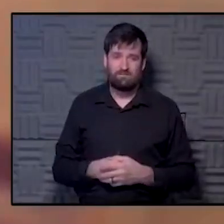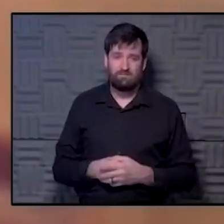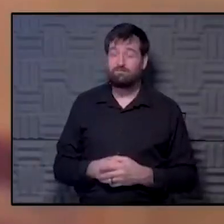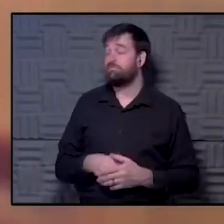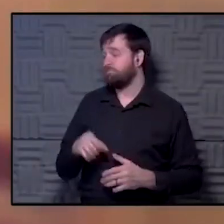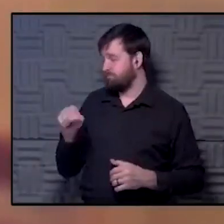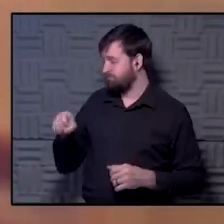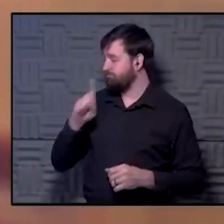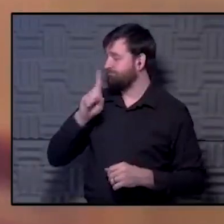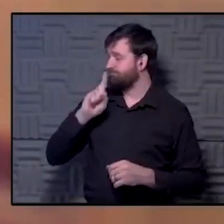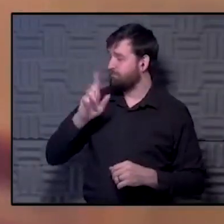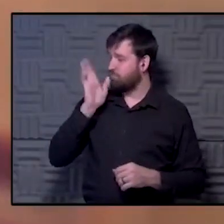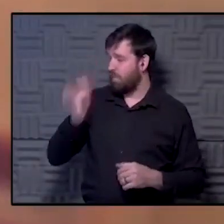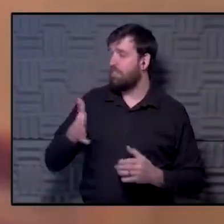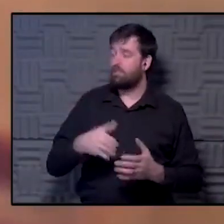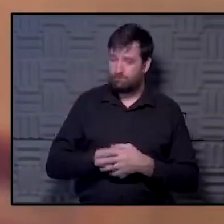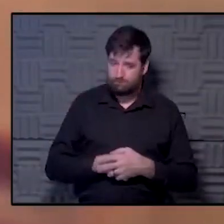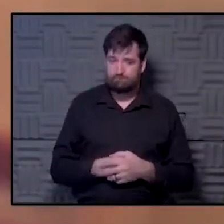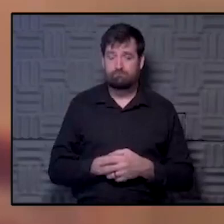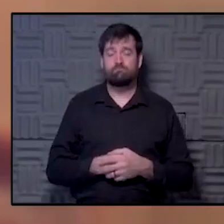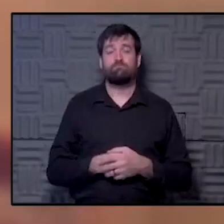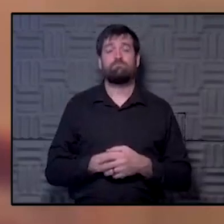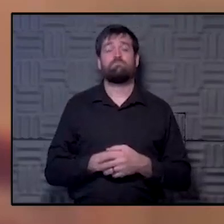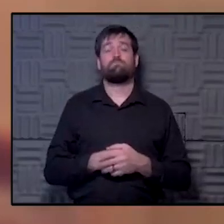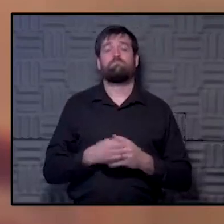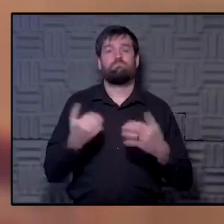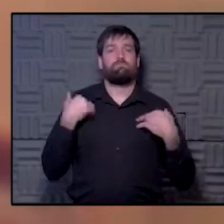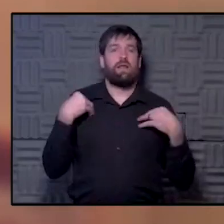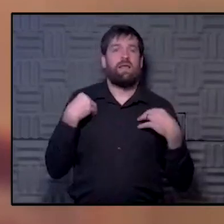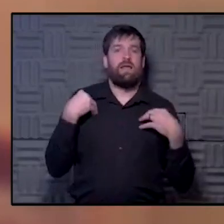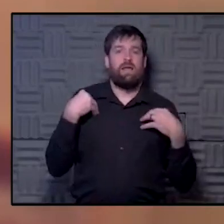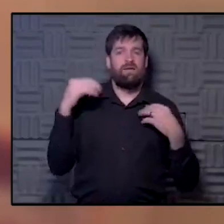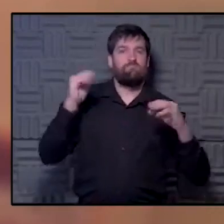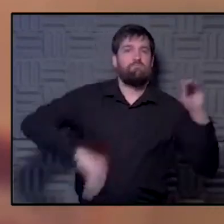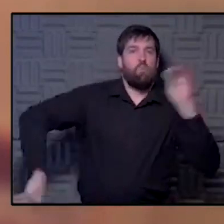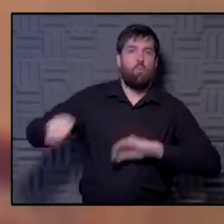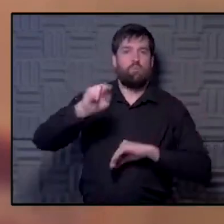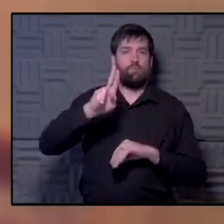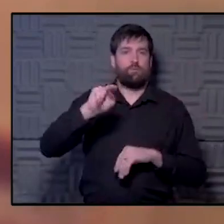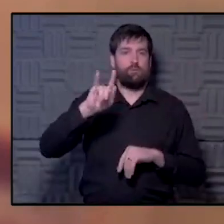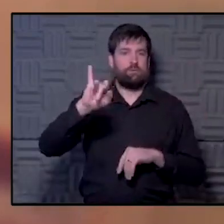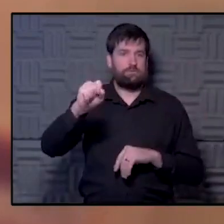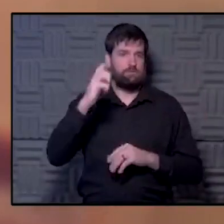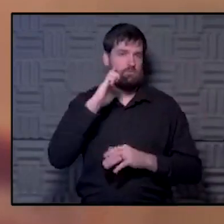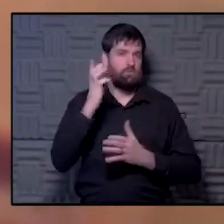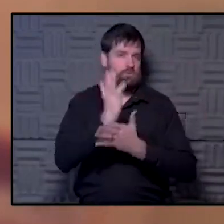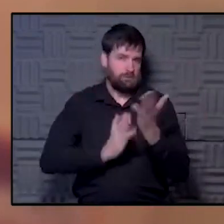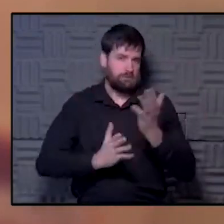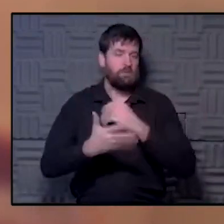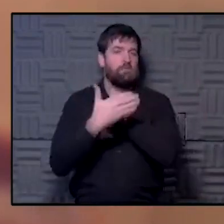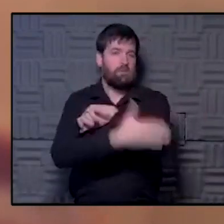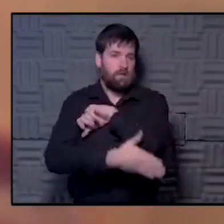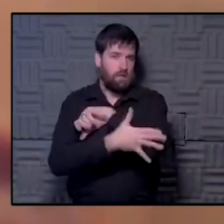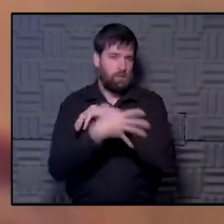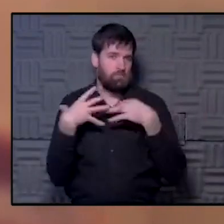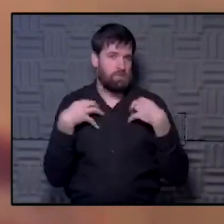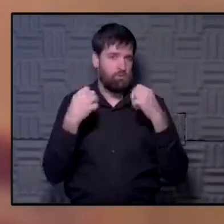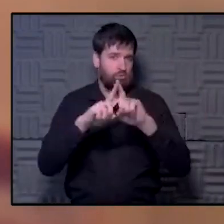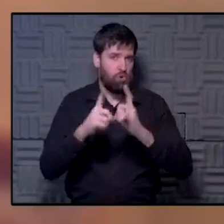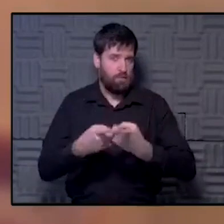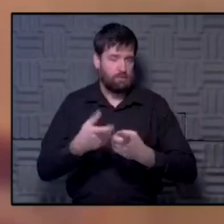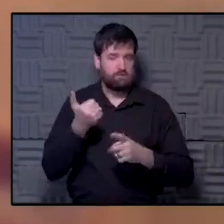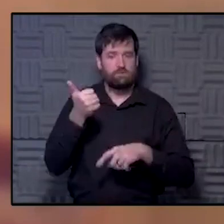They certainly will be. There are mobile units for some county health departments